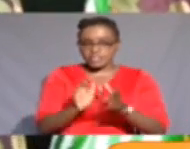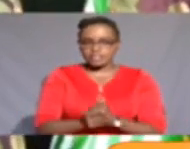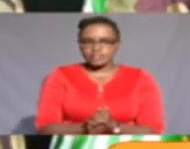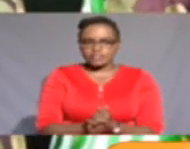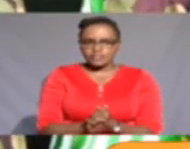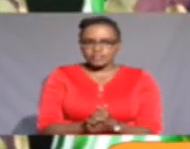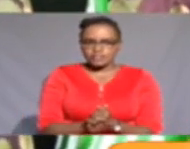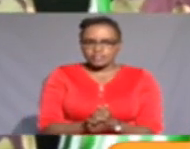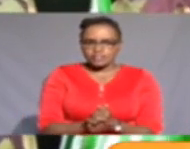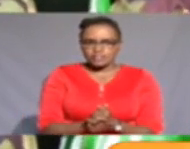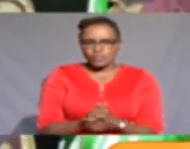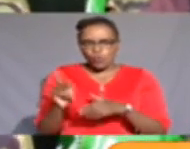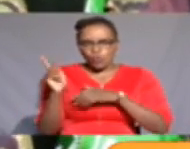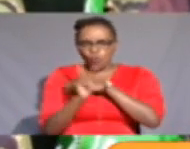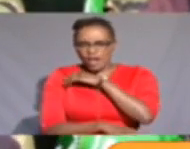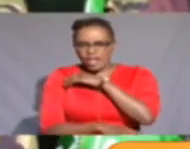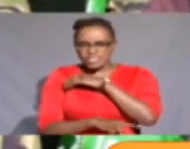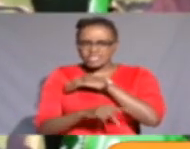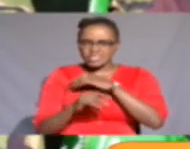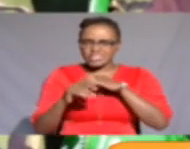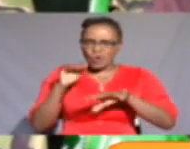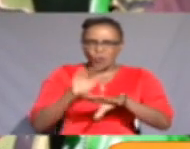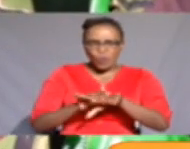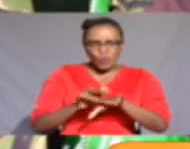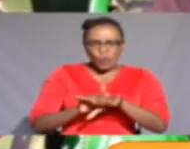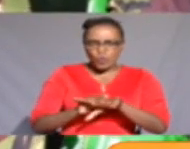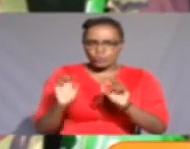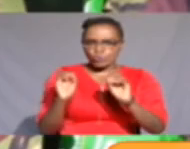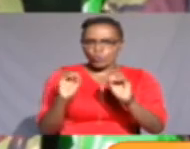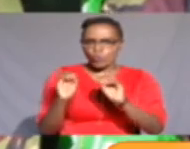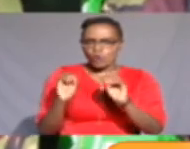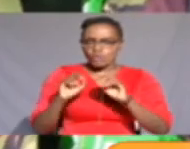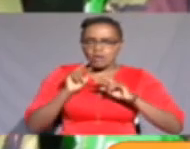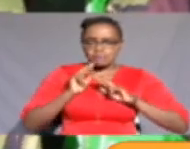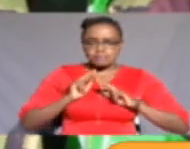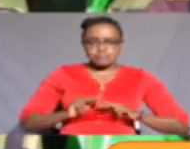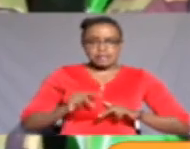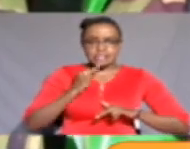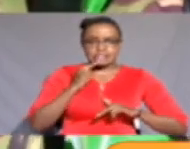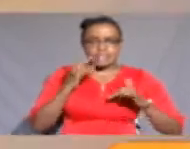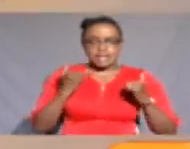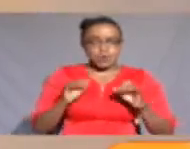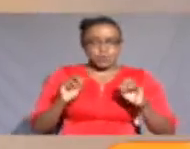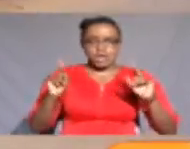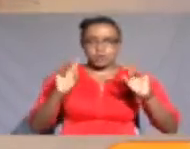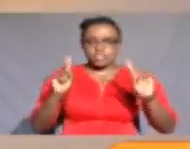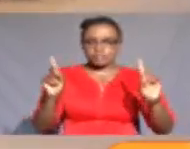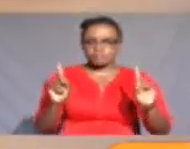not worse and it's not so good. So you can't relax and say the thing is okay.